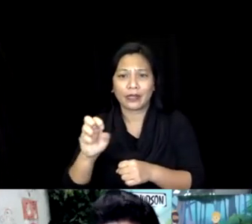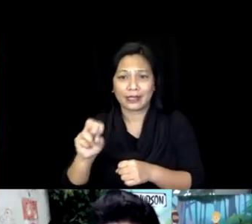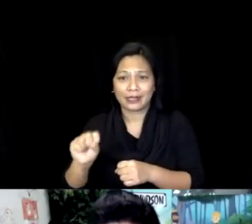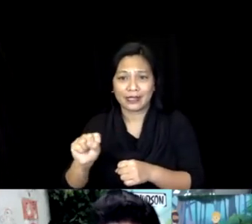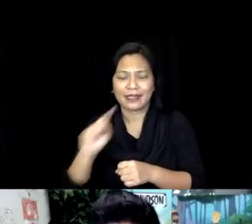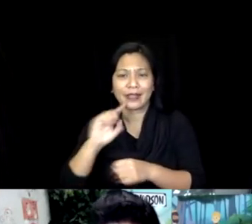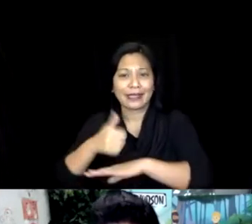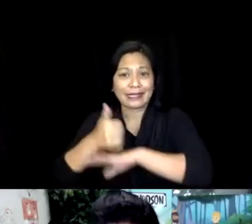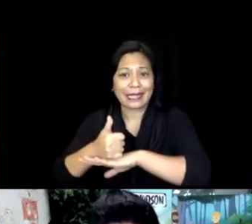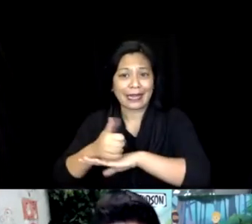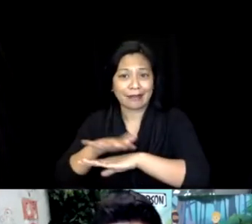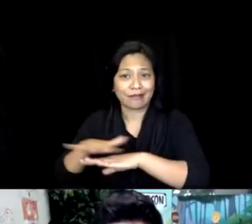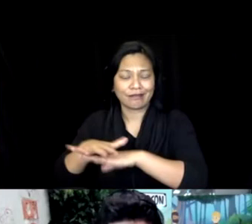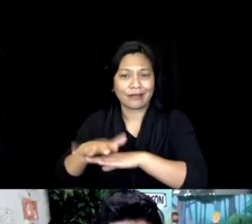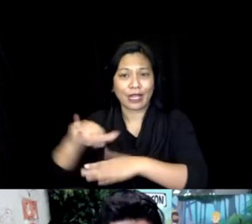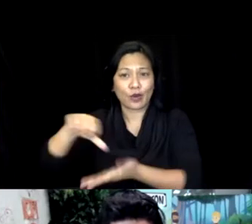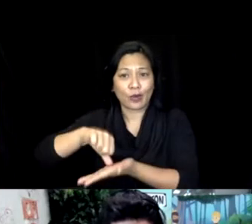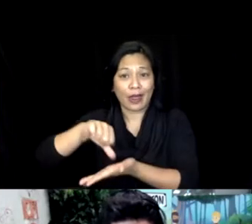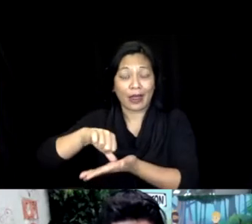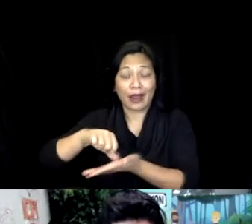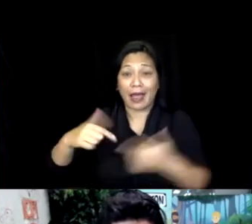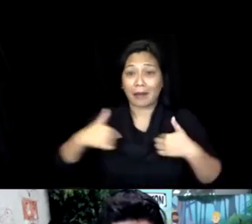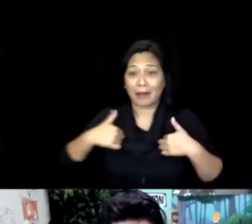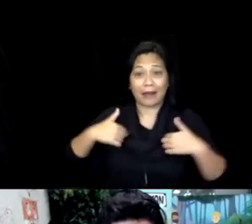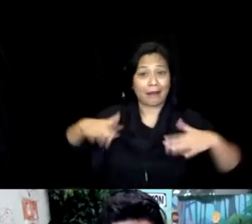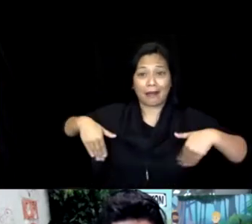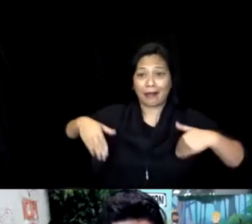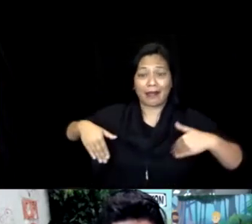place that I have not been to.